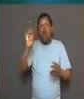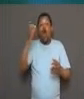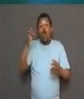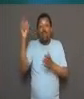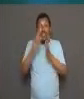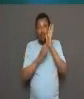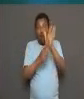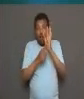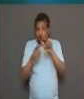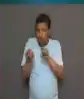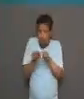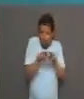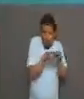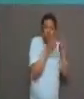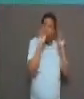be constant.